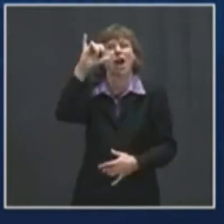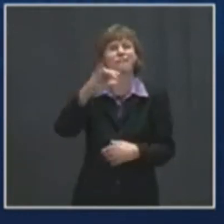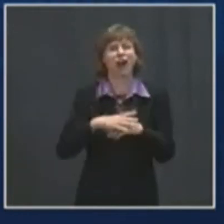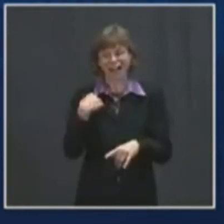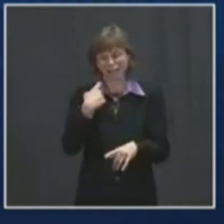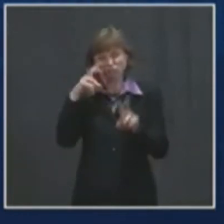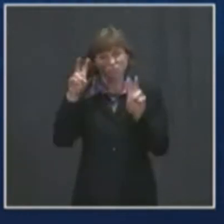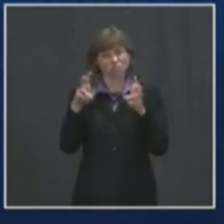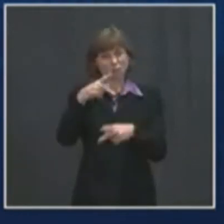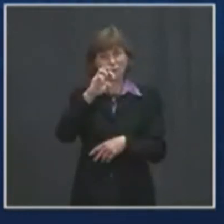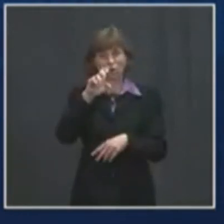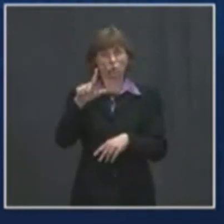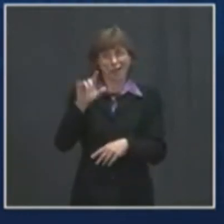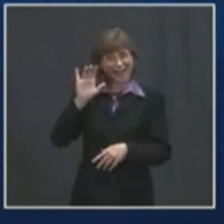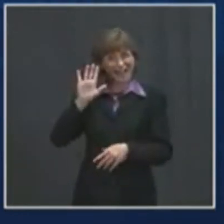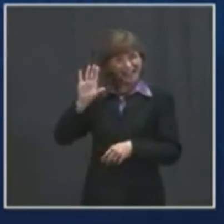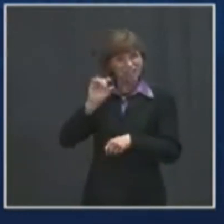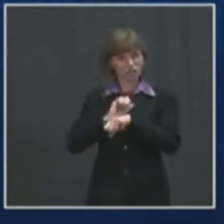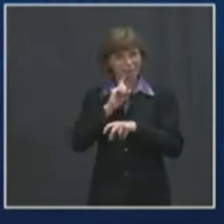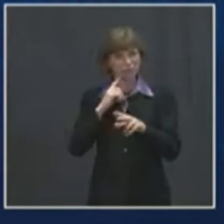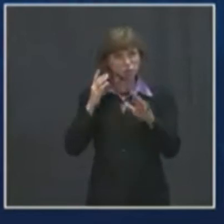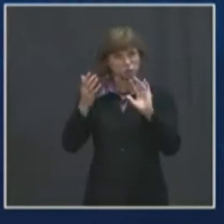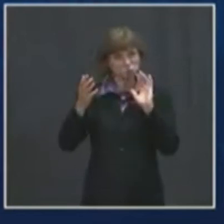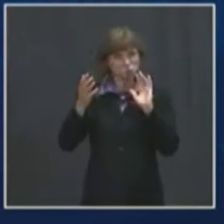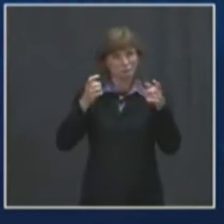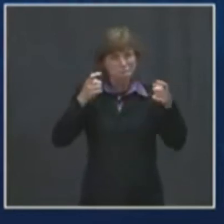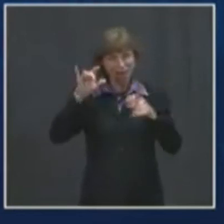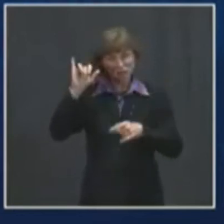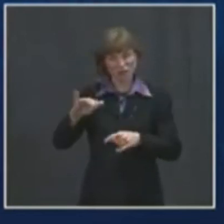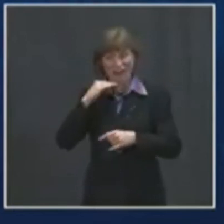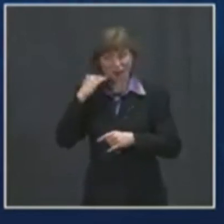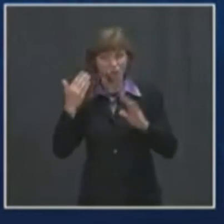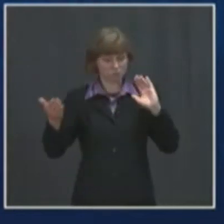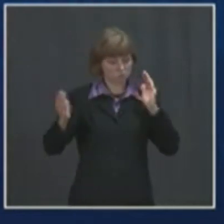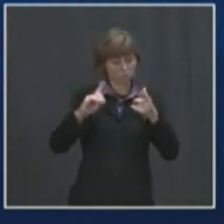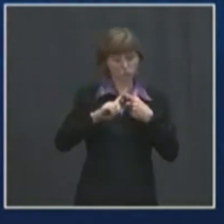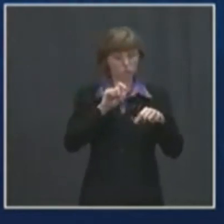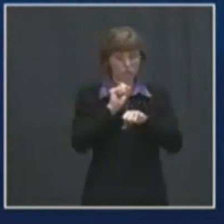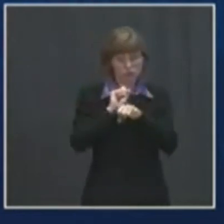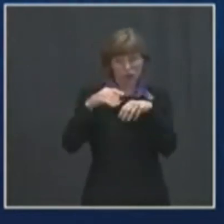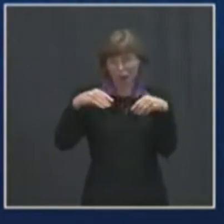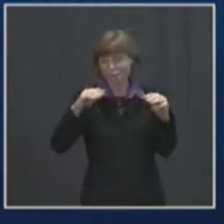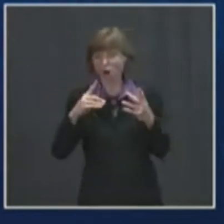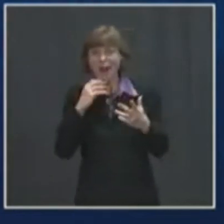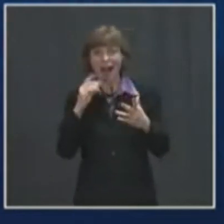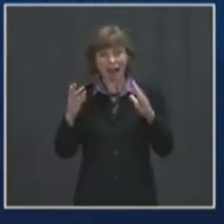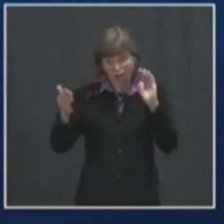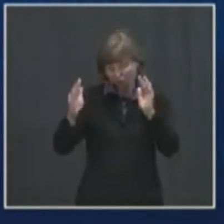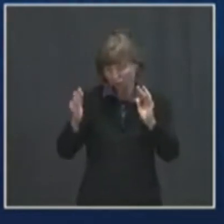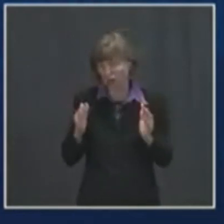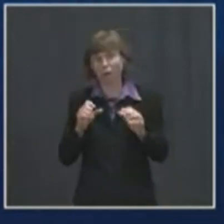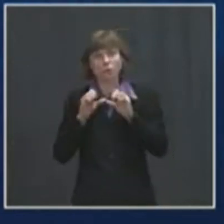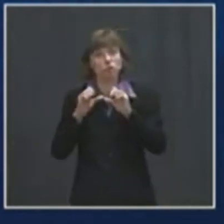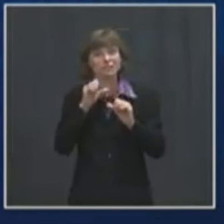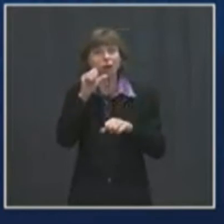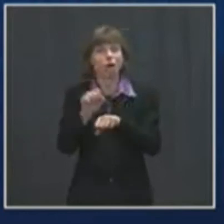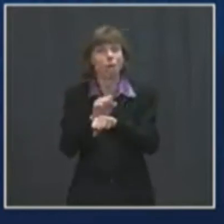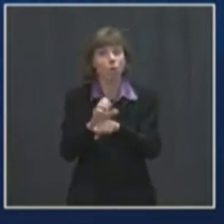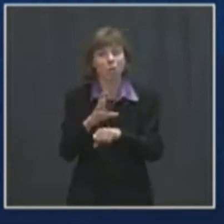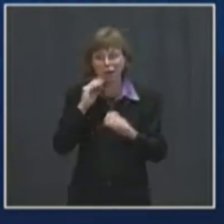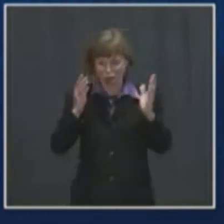to manage that risk against the risk of slack in the job market, against the risk of persistent unemployment, against the risk of people